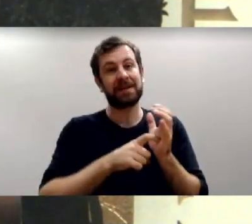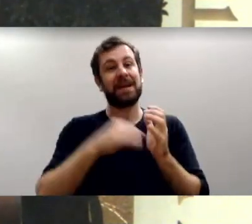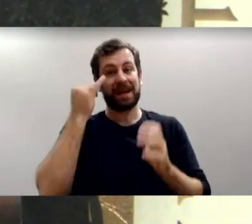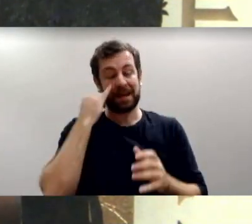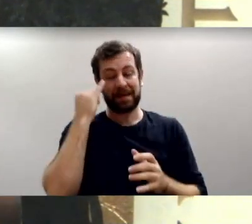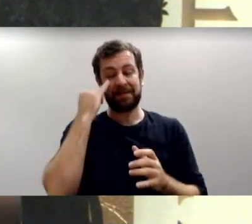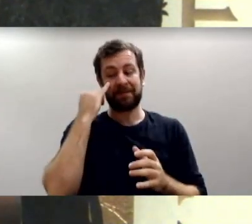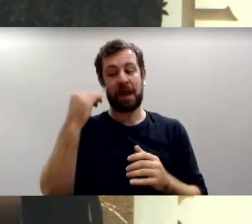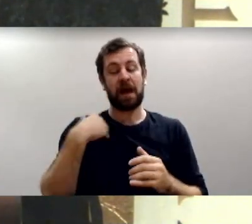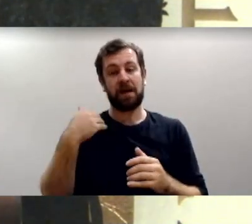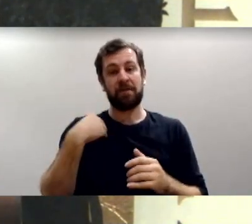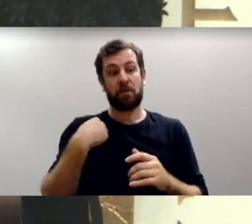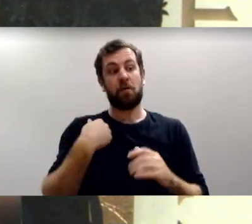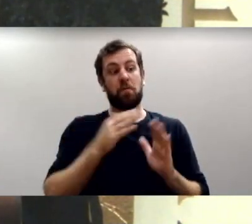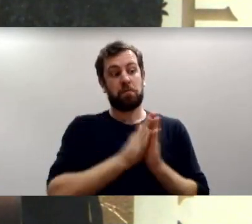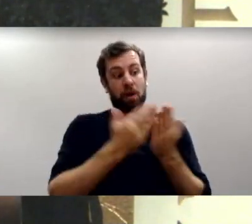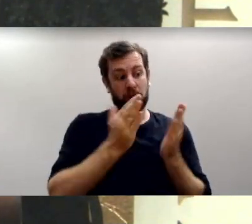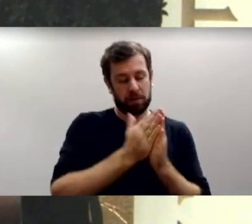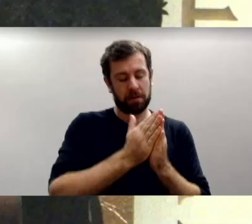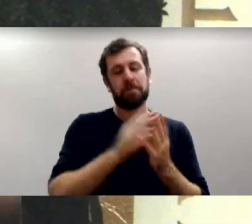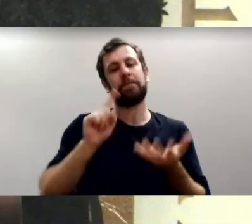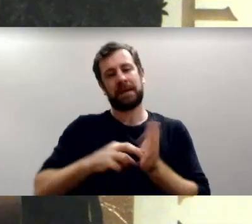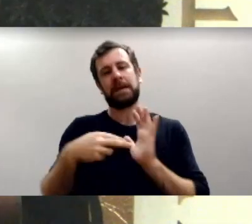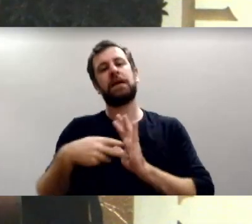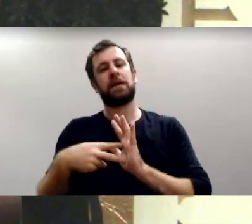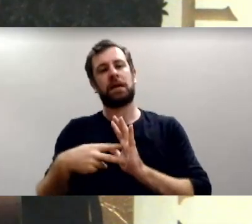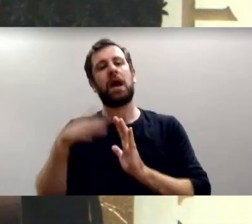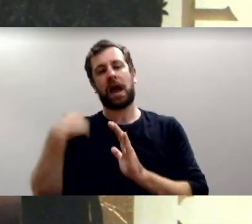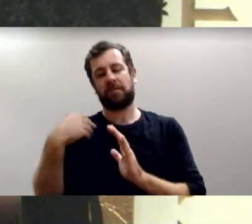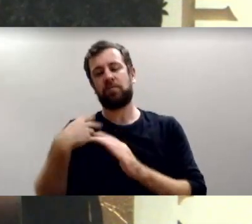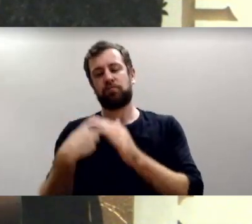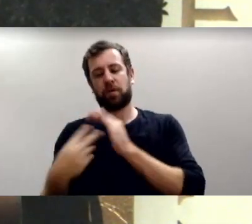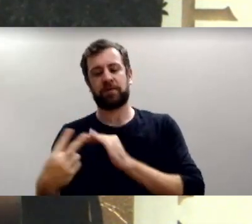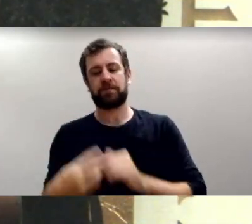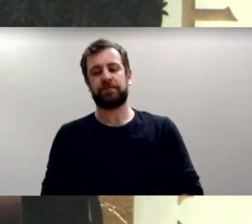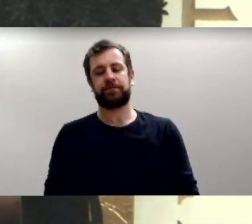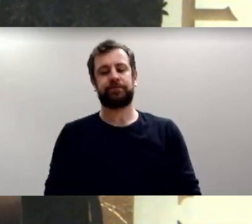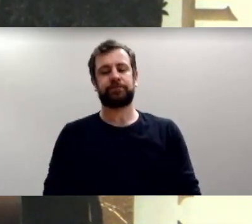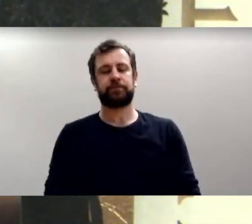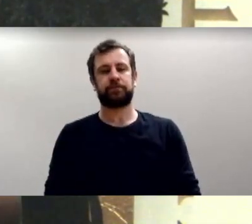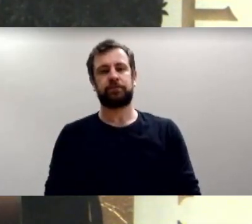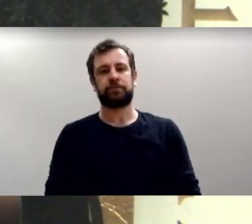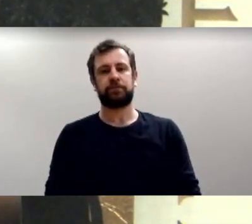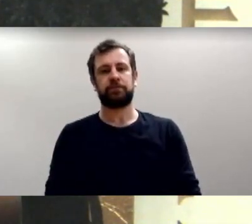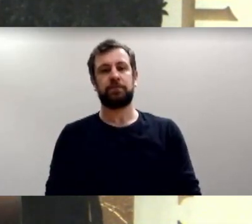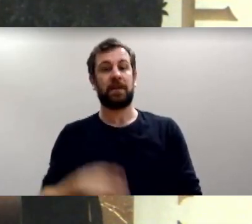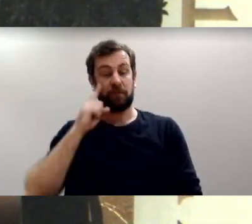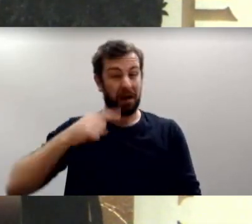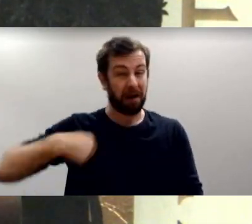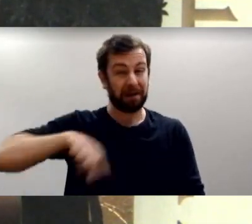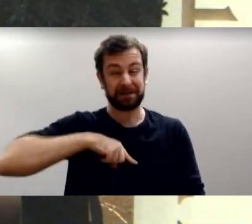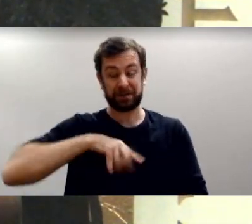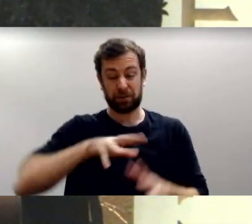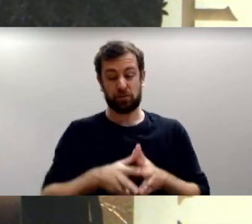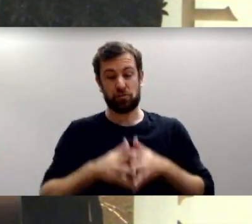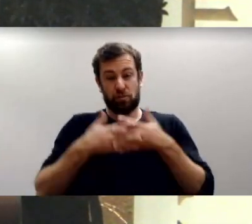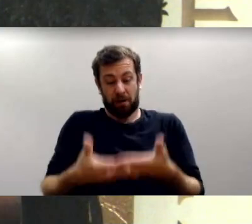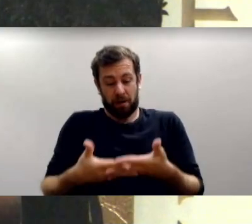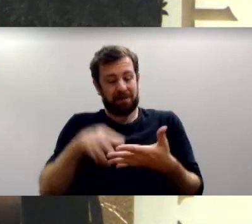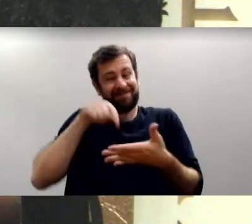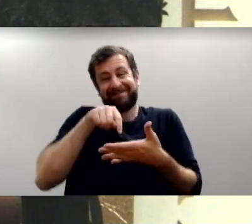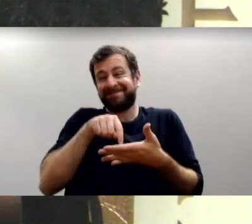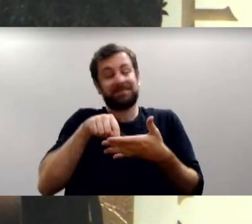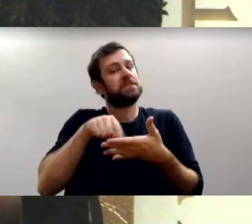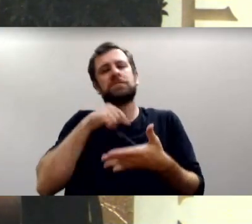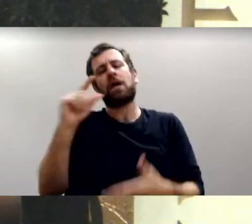Rasul. And this is where we come to realize that, you know, for us, Quran is not something,